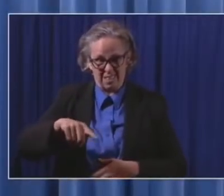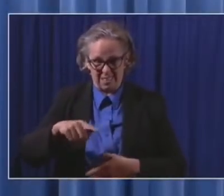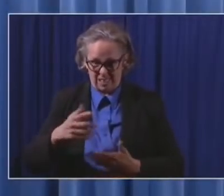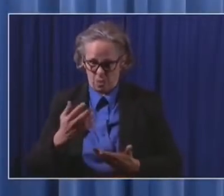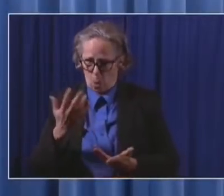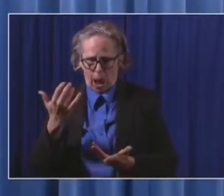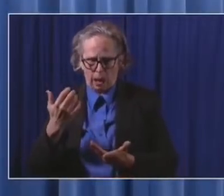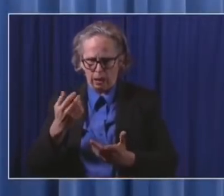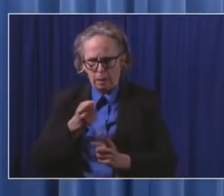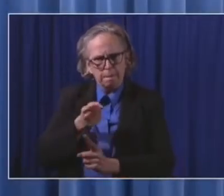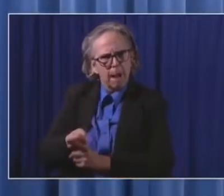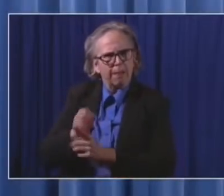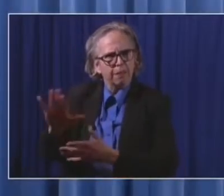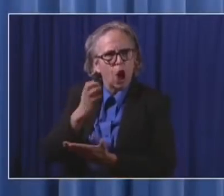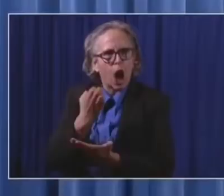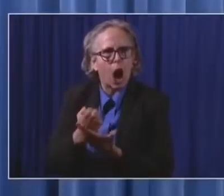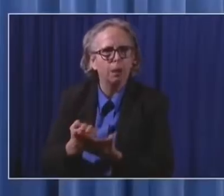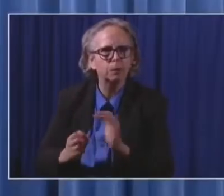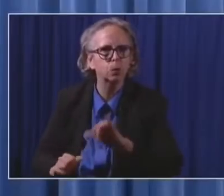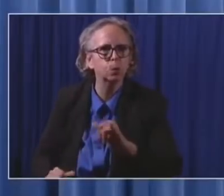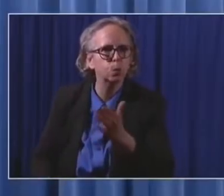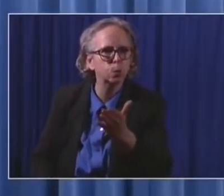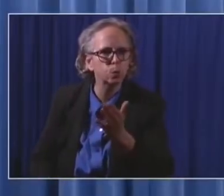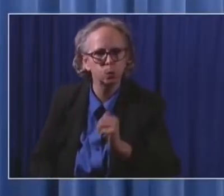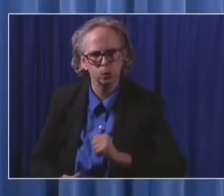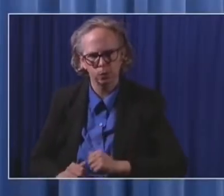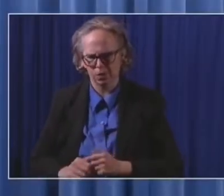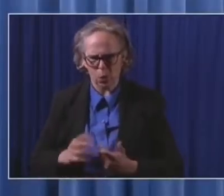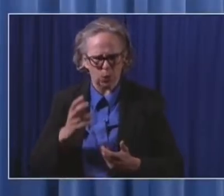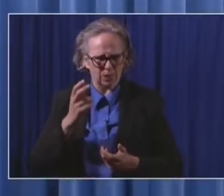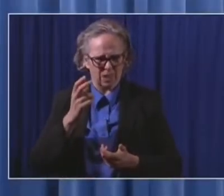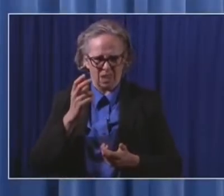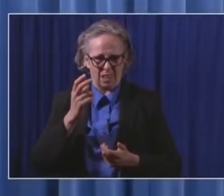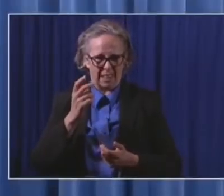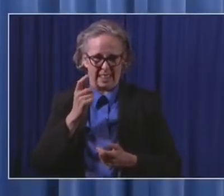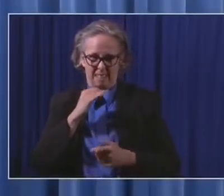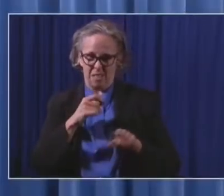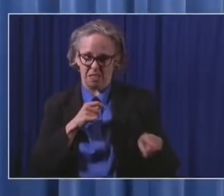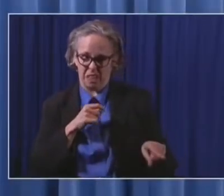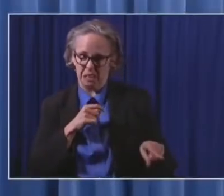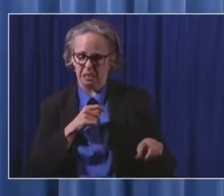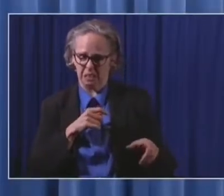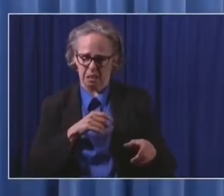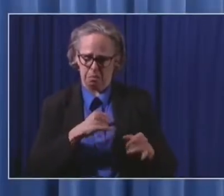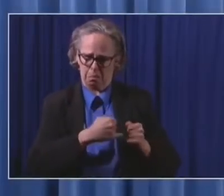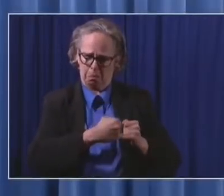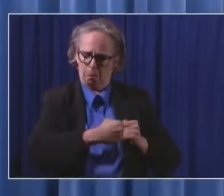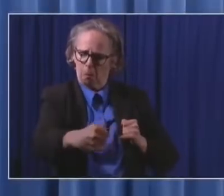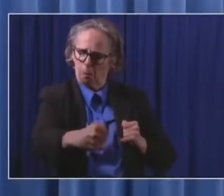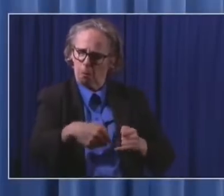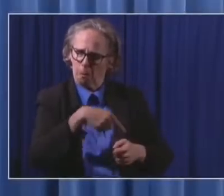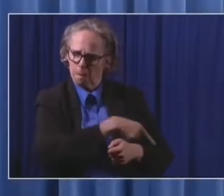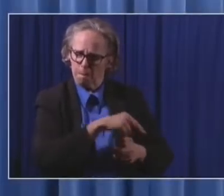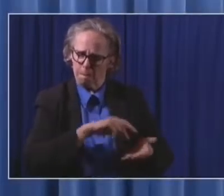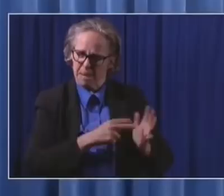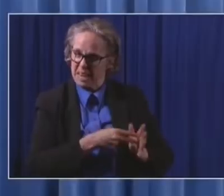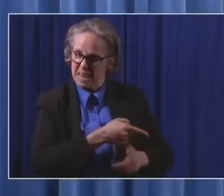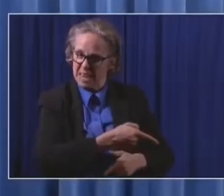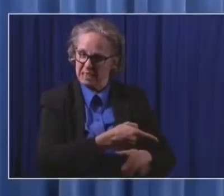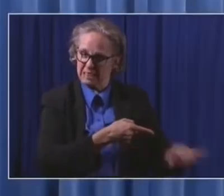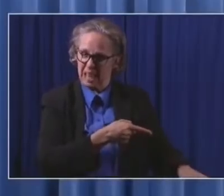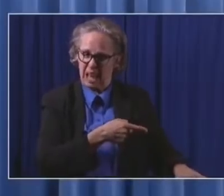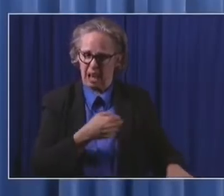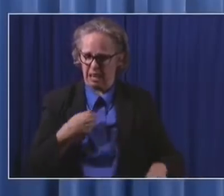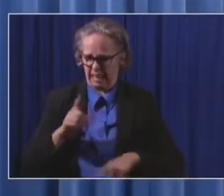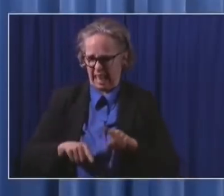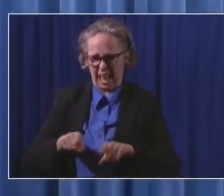fill out the rest of that county because these are really economic units as counties. And it's kind of